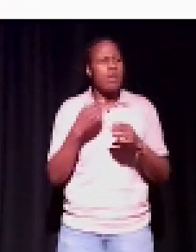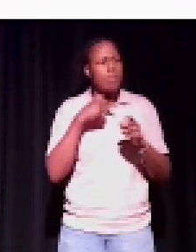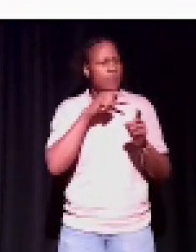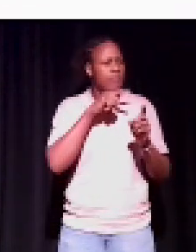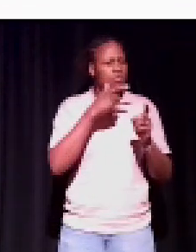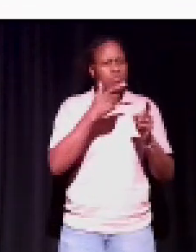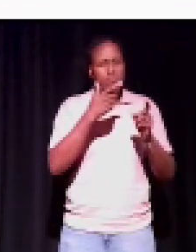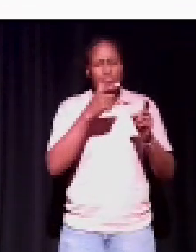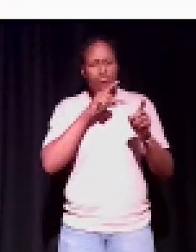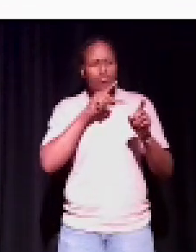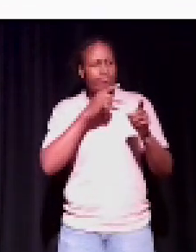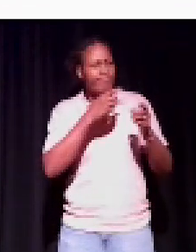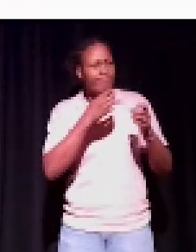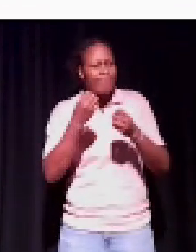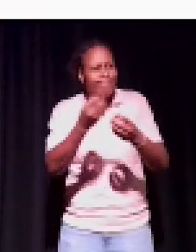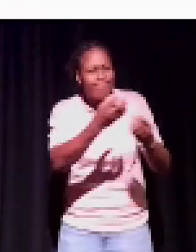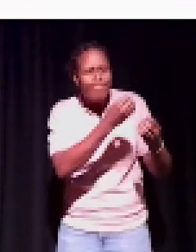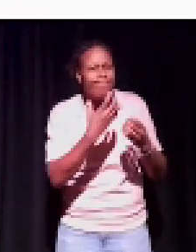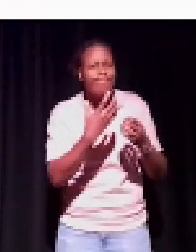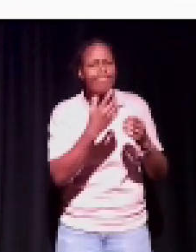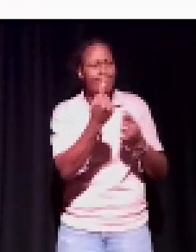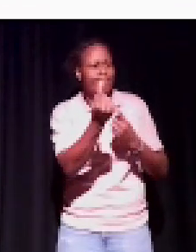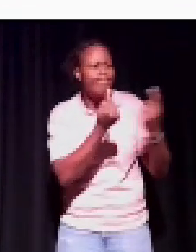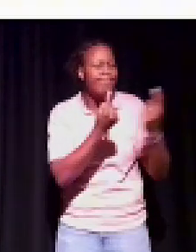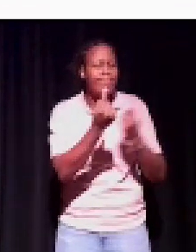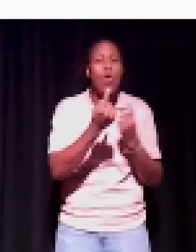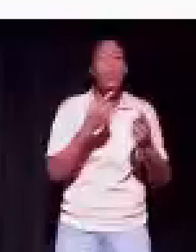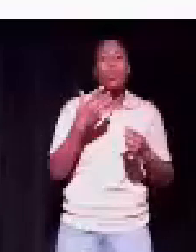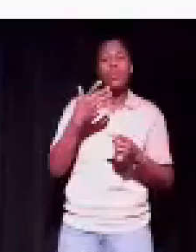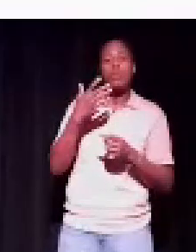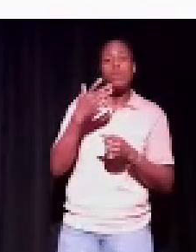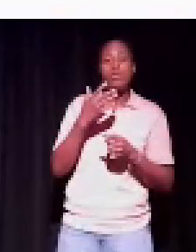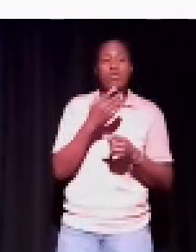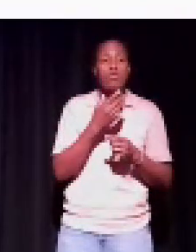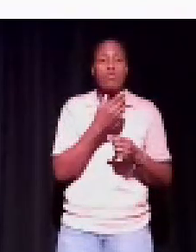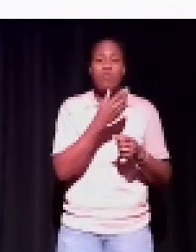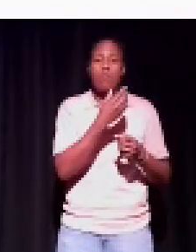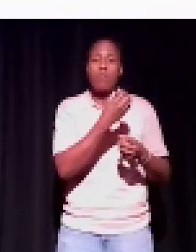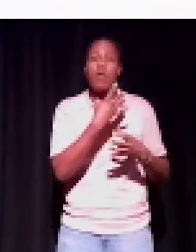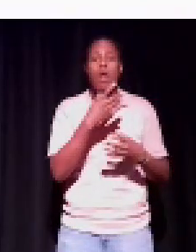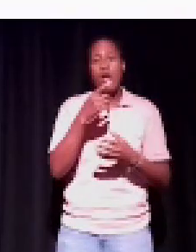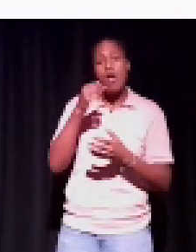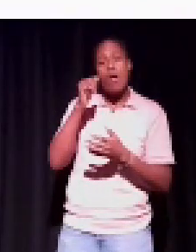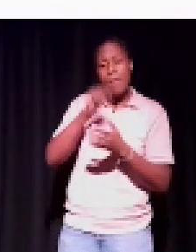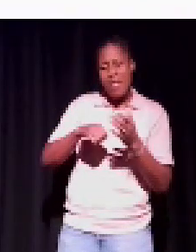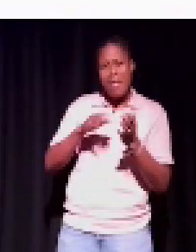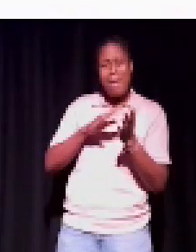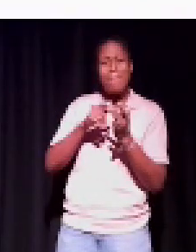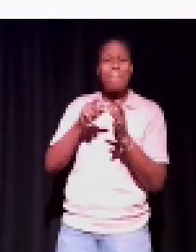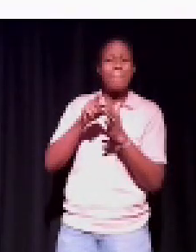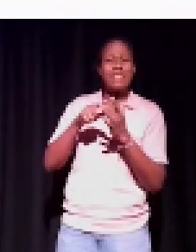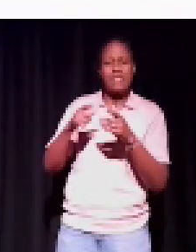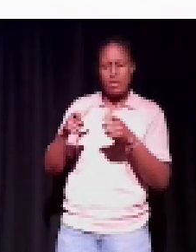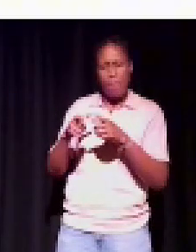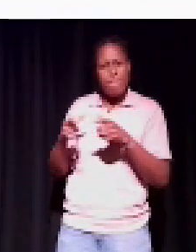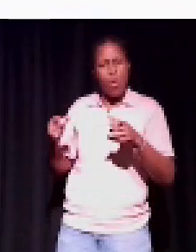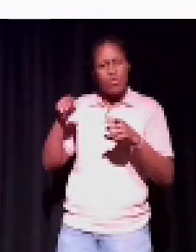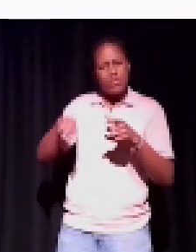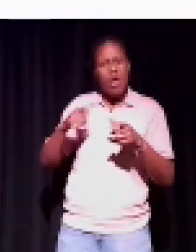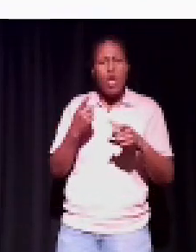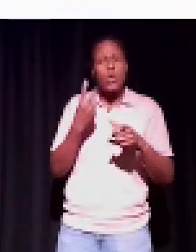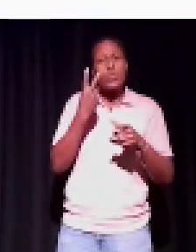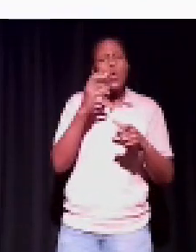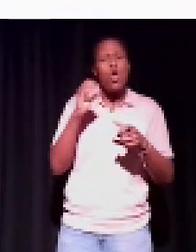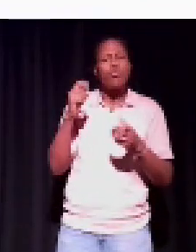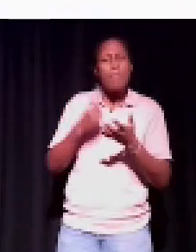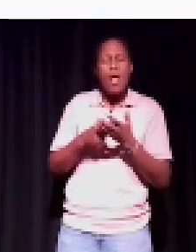guy, basically. And he charges £200 for a MIDI box. And I was like, okay, that's pretty reasonable